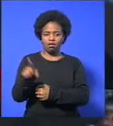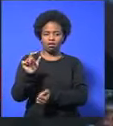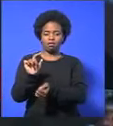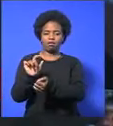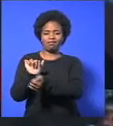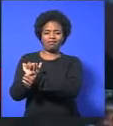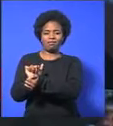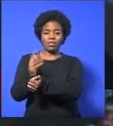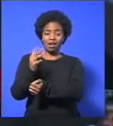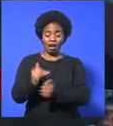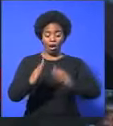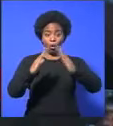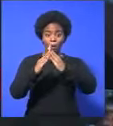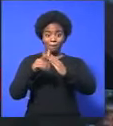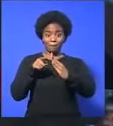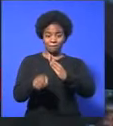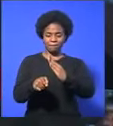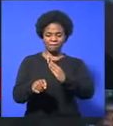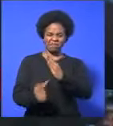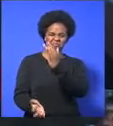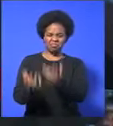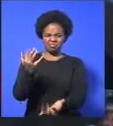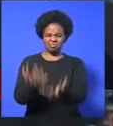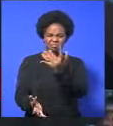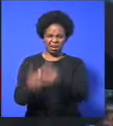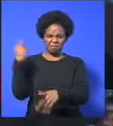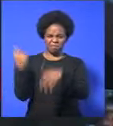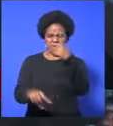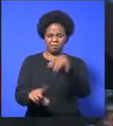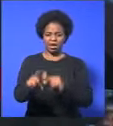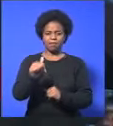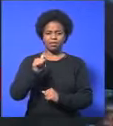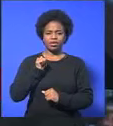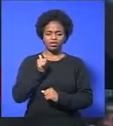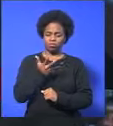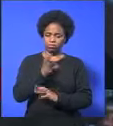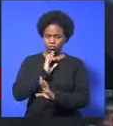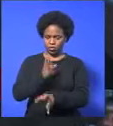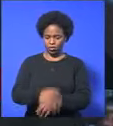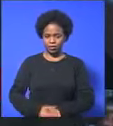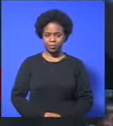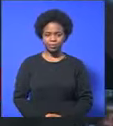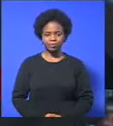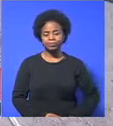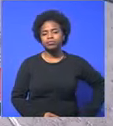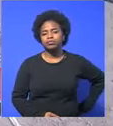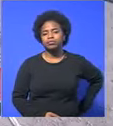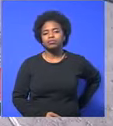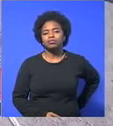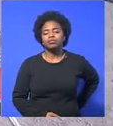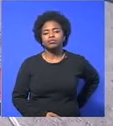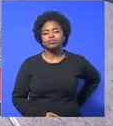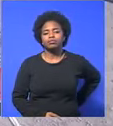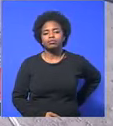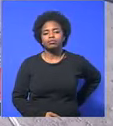angry they torched the home of the suspect's family and attacked the police yesterday. Leanne Jansen has the story. It's in this